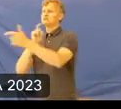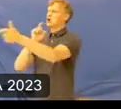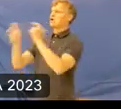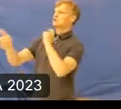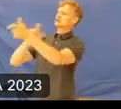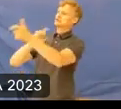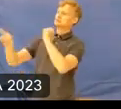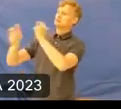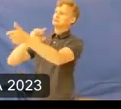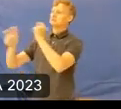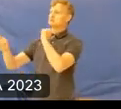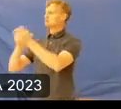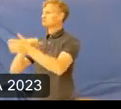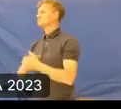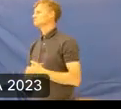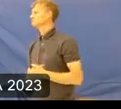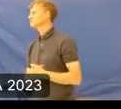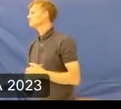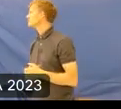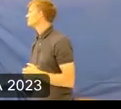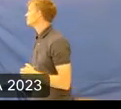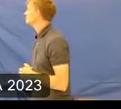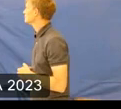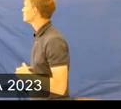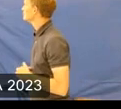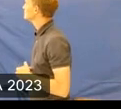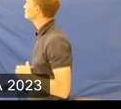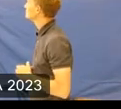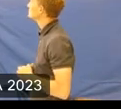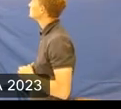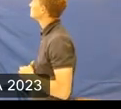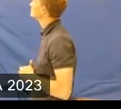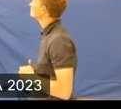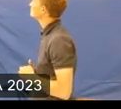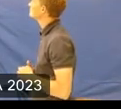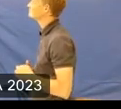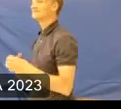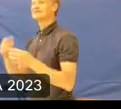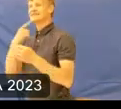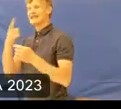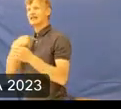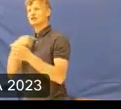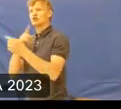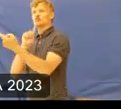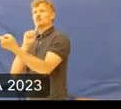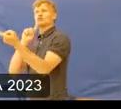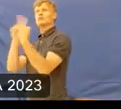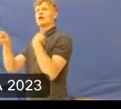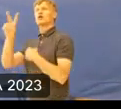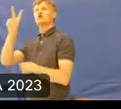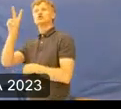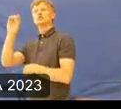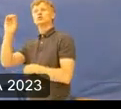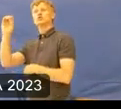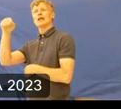and Bill is going to respond. But he's going to respond at a 200 millisecond interval, roughly. This